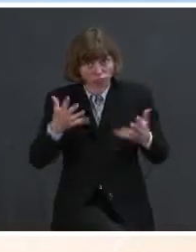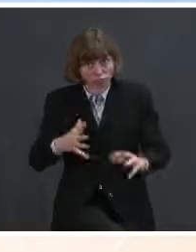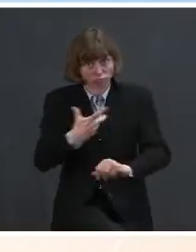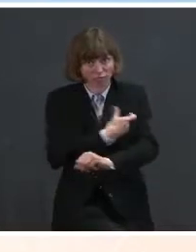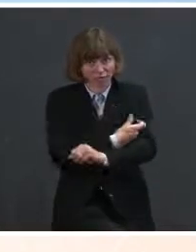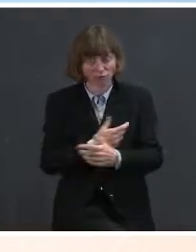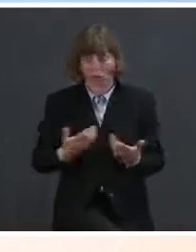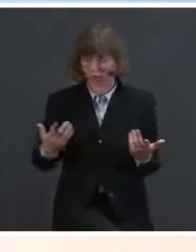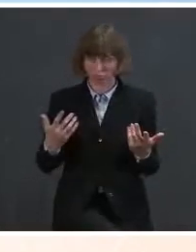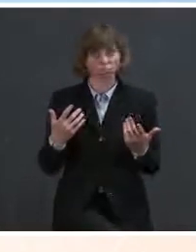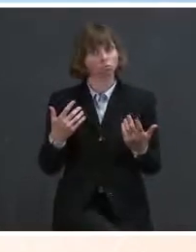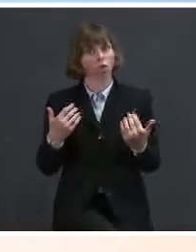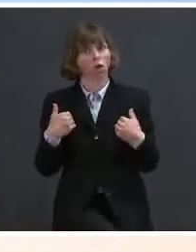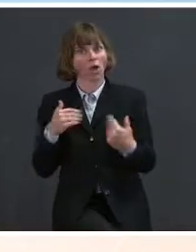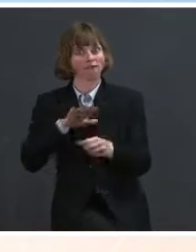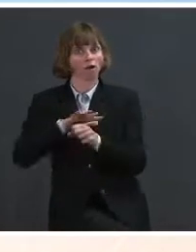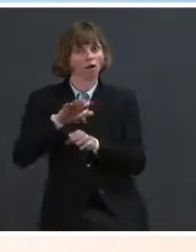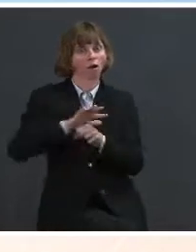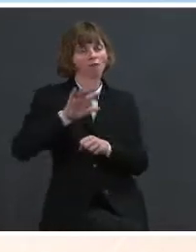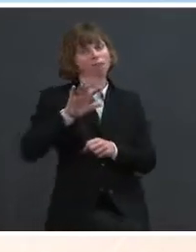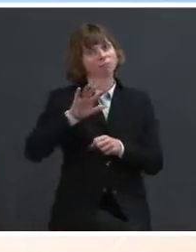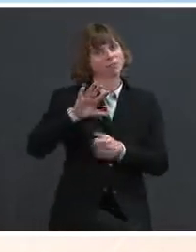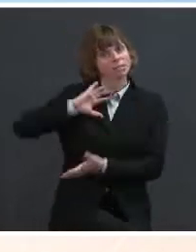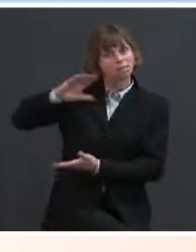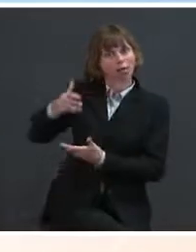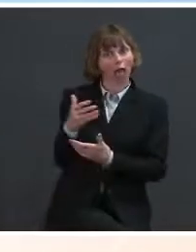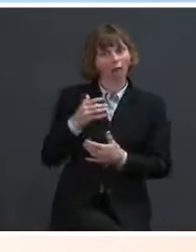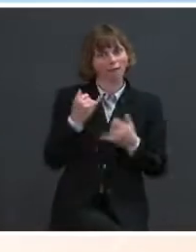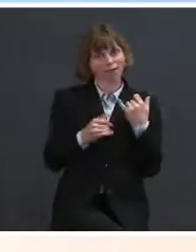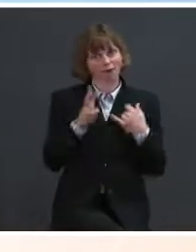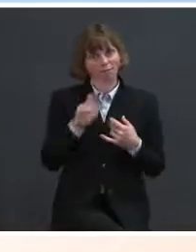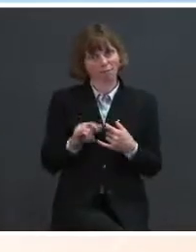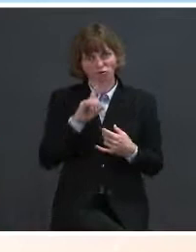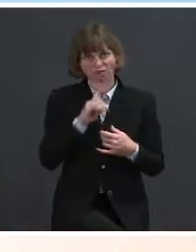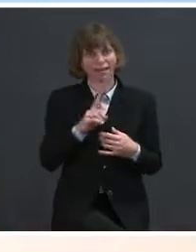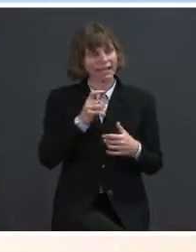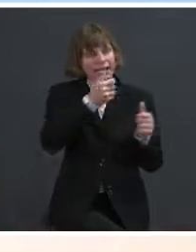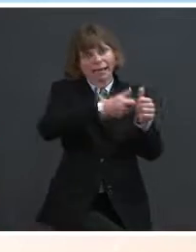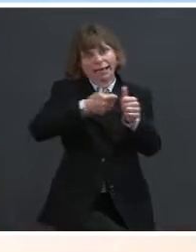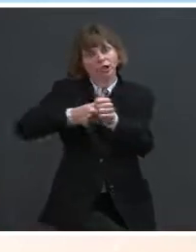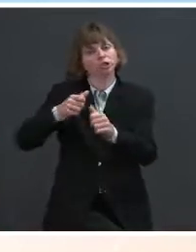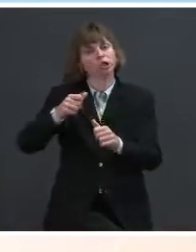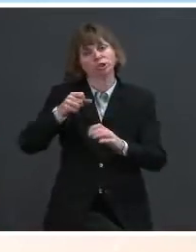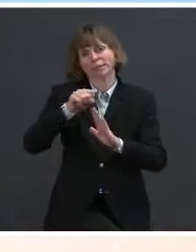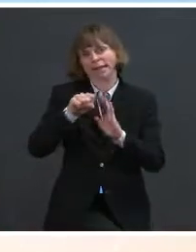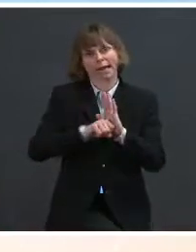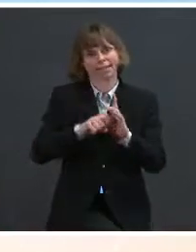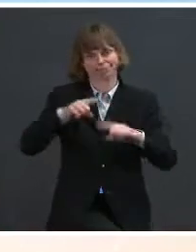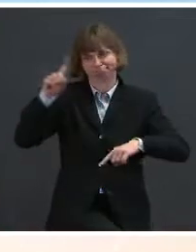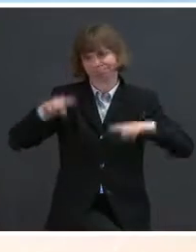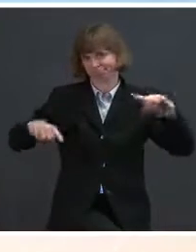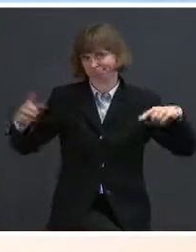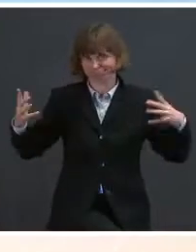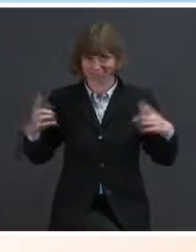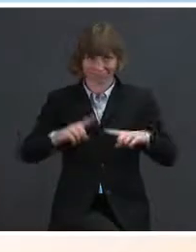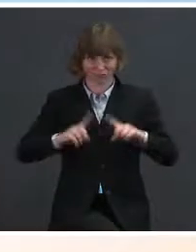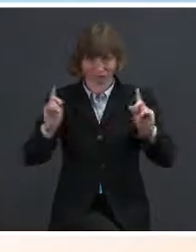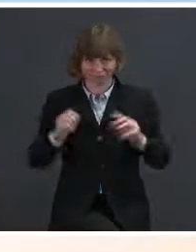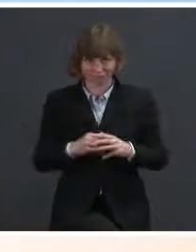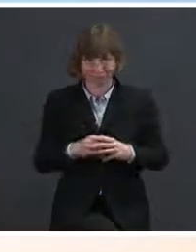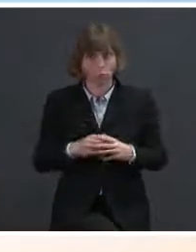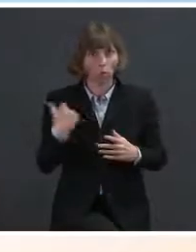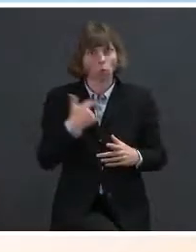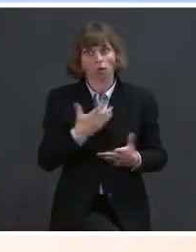enough supply by the end of May, right? And it will be state to state. So we did not want to give a conclusion of